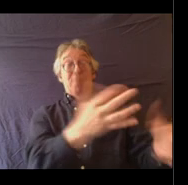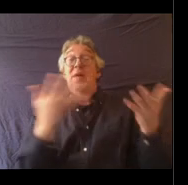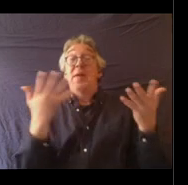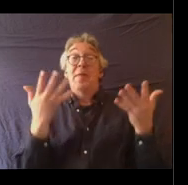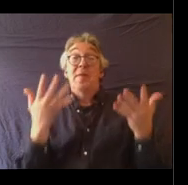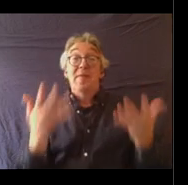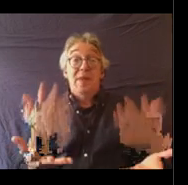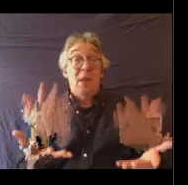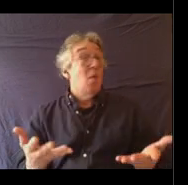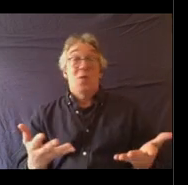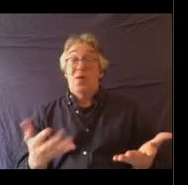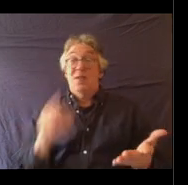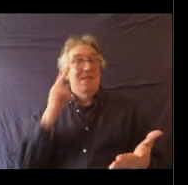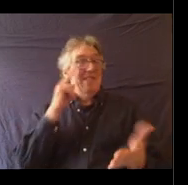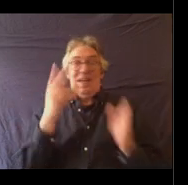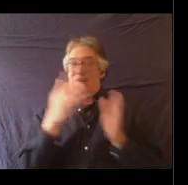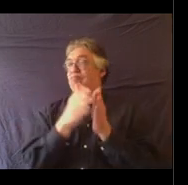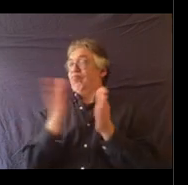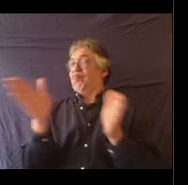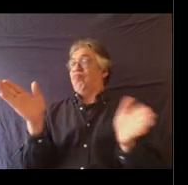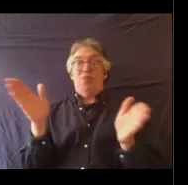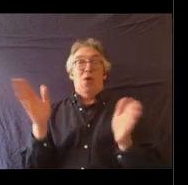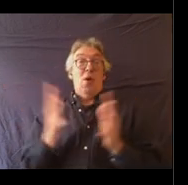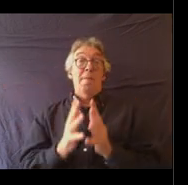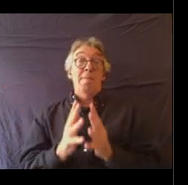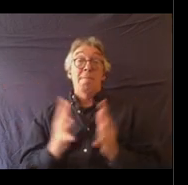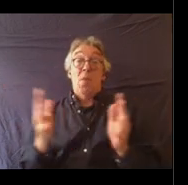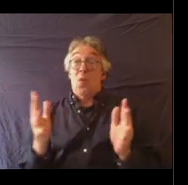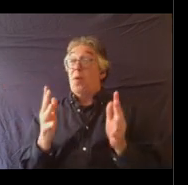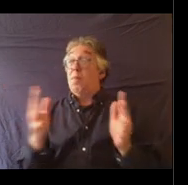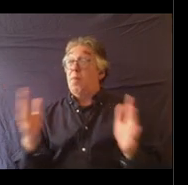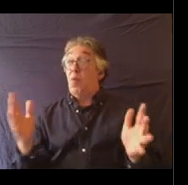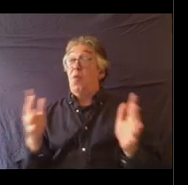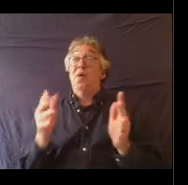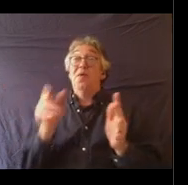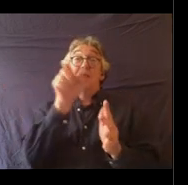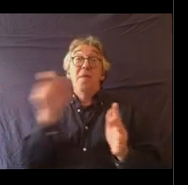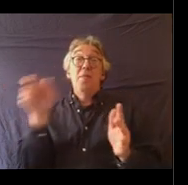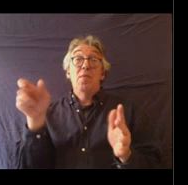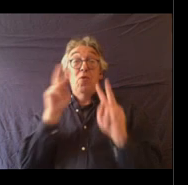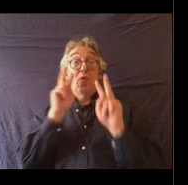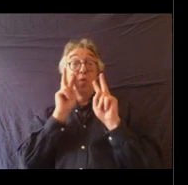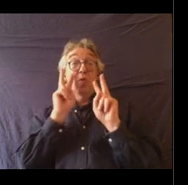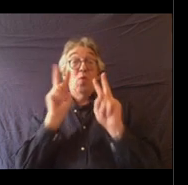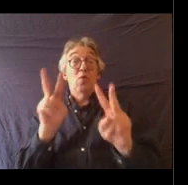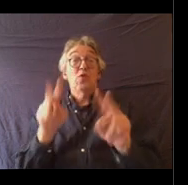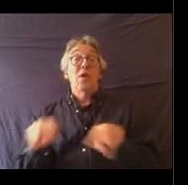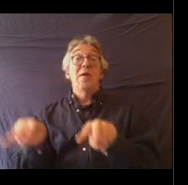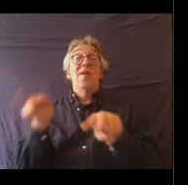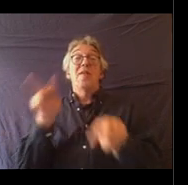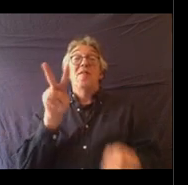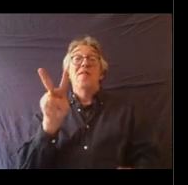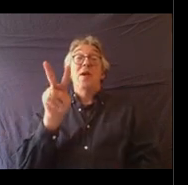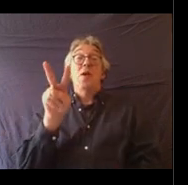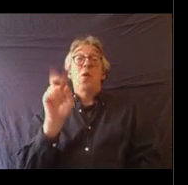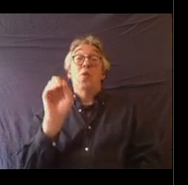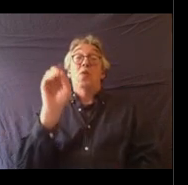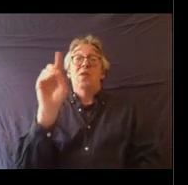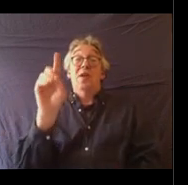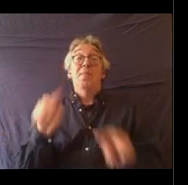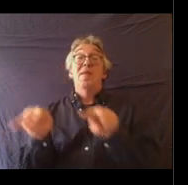let's say, that more and more consumers are watching video on demand. So video on demand, I'm sure you're